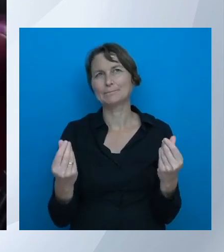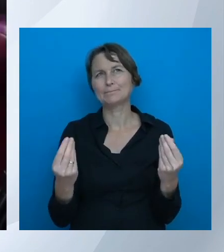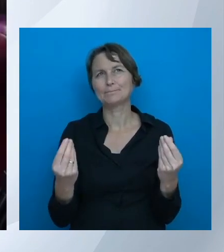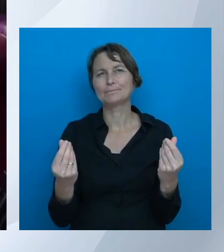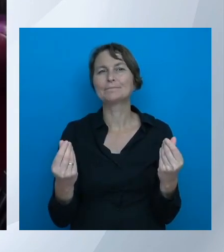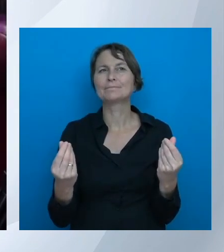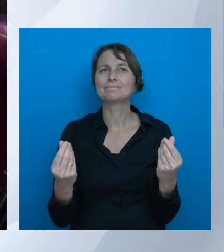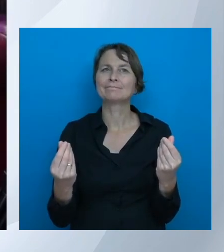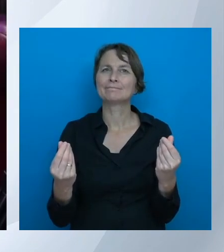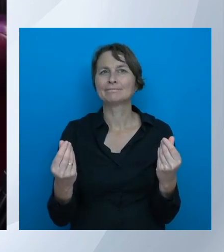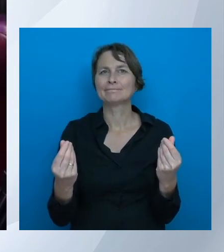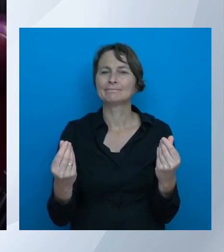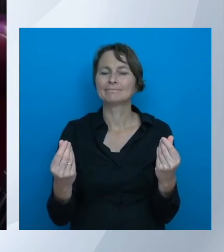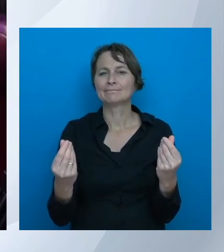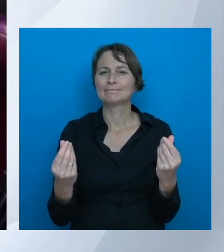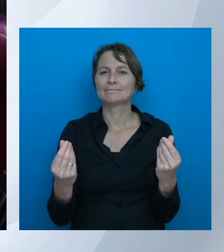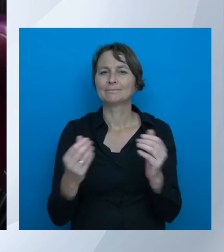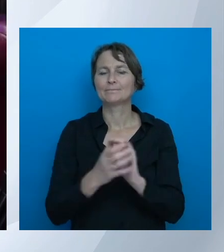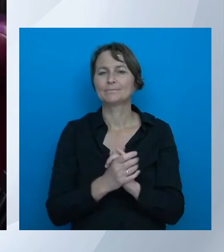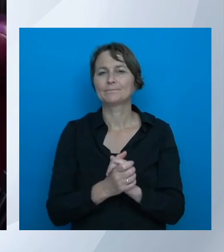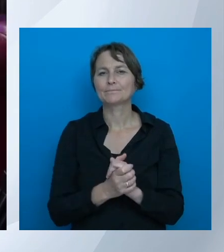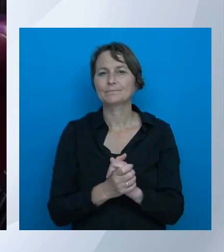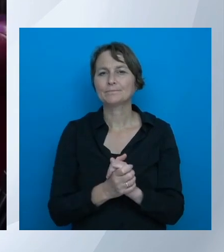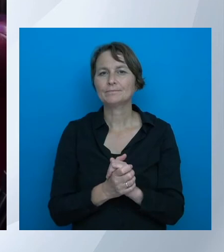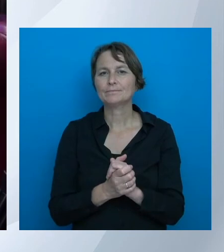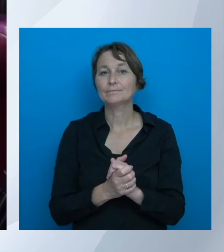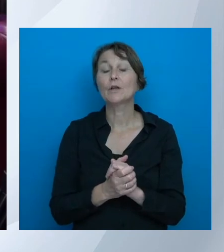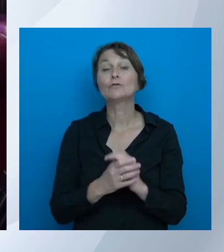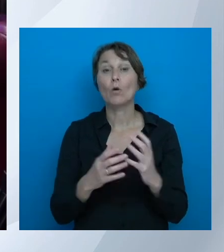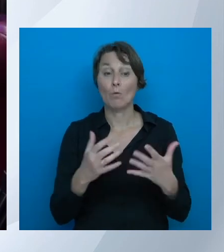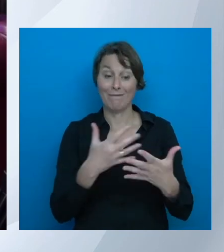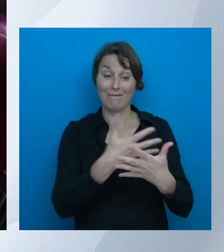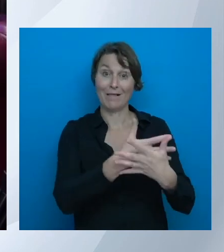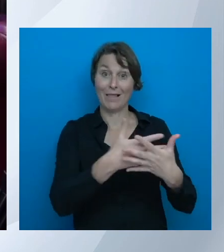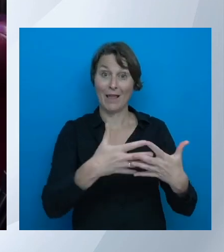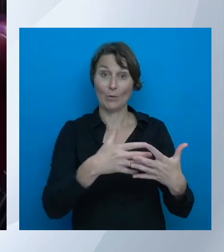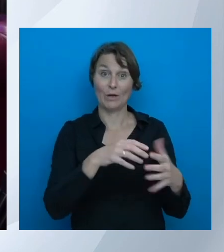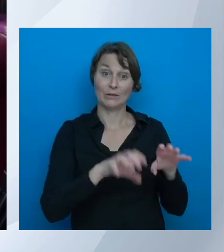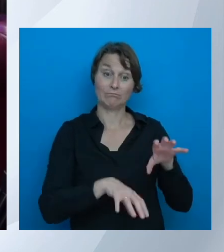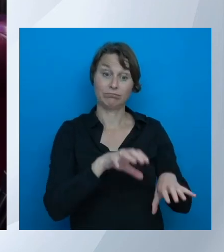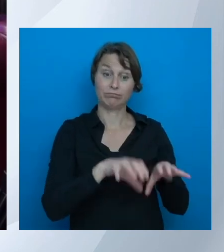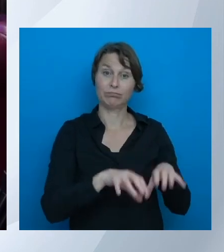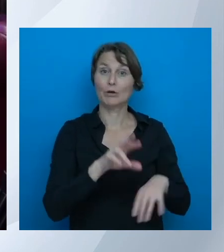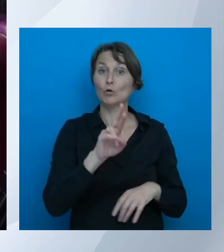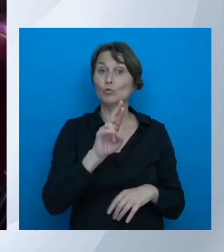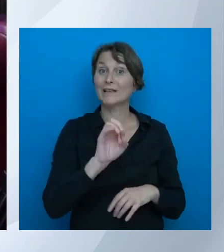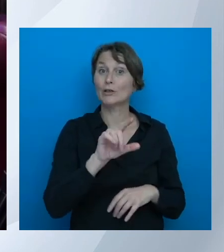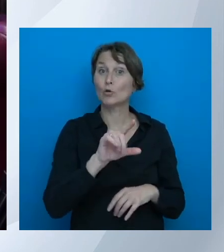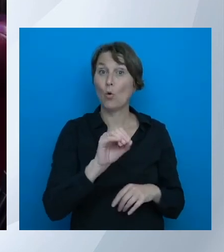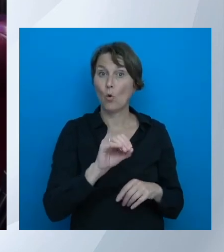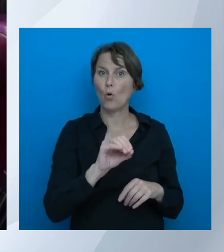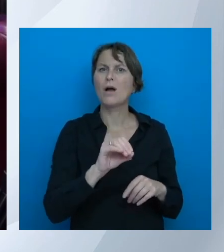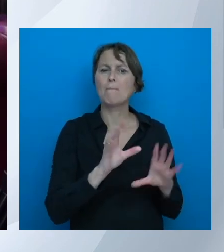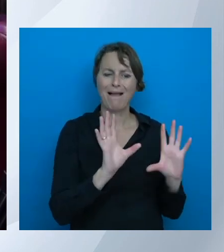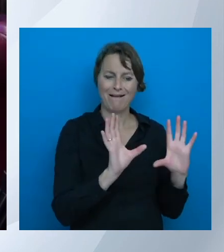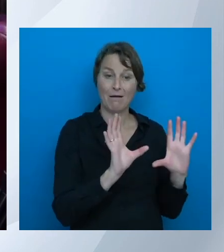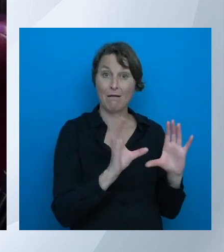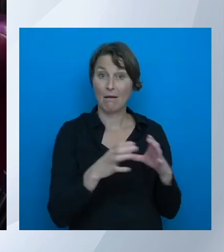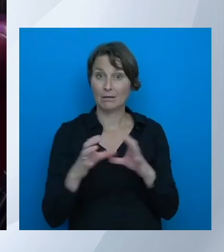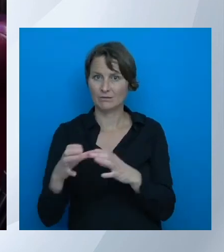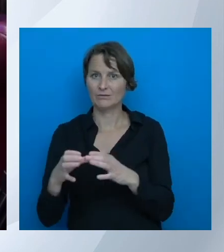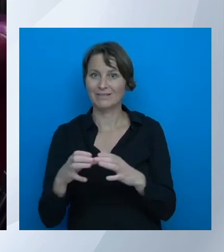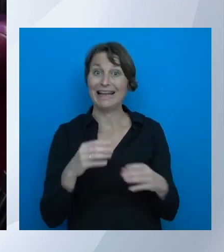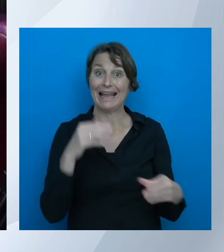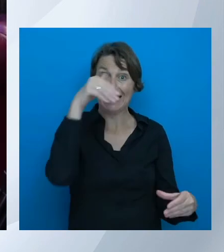so Rego is the language, but inside of the cluster we have this template which